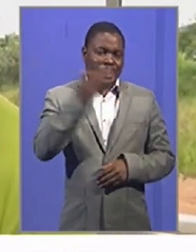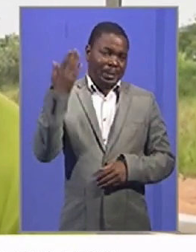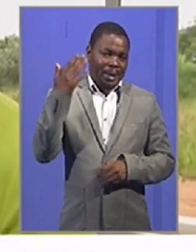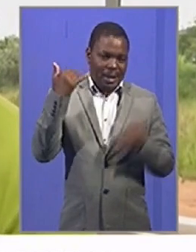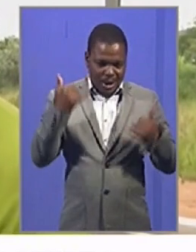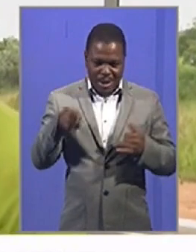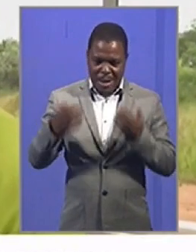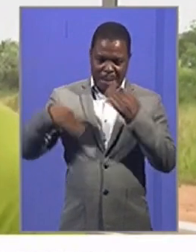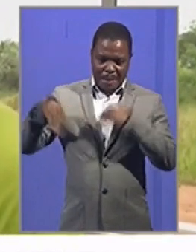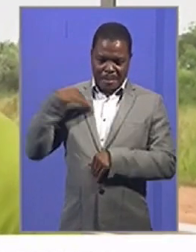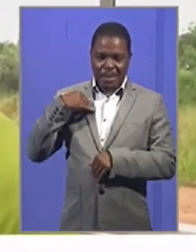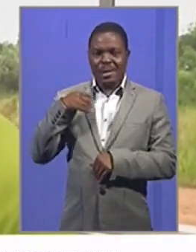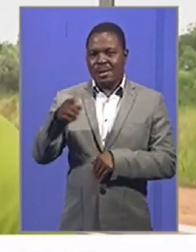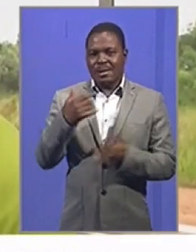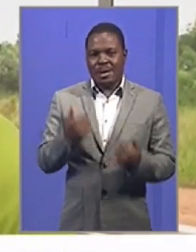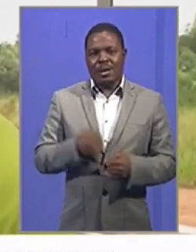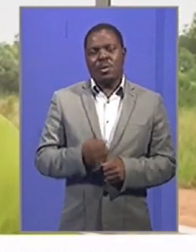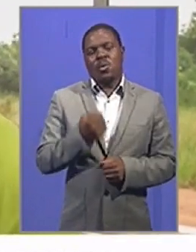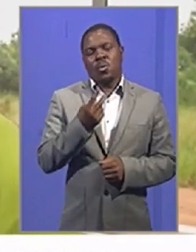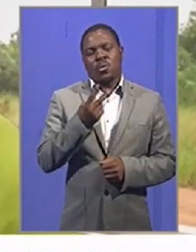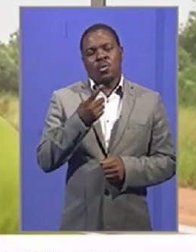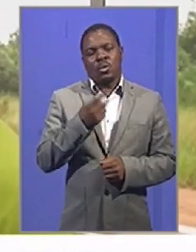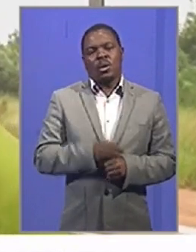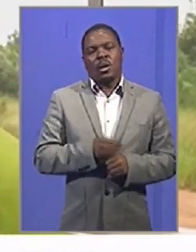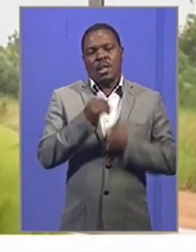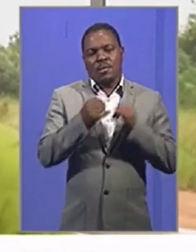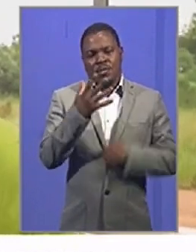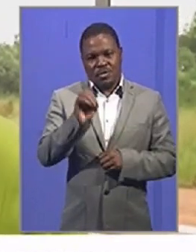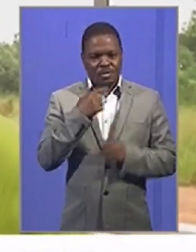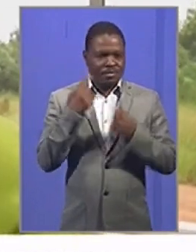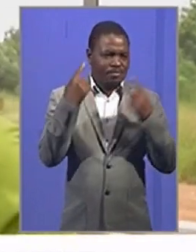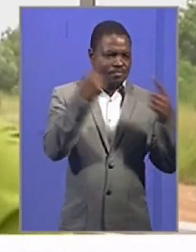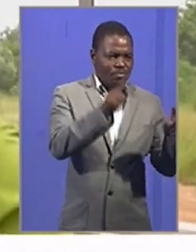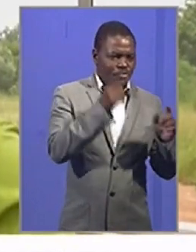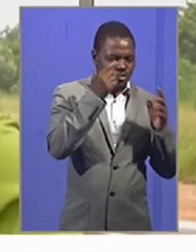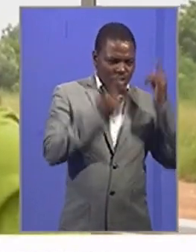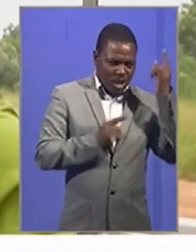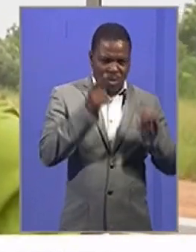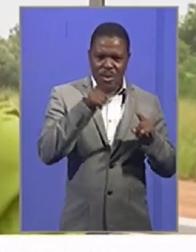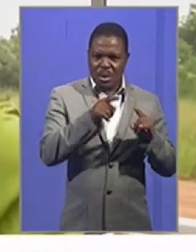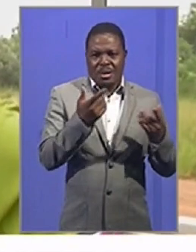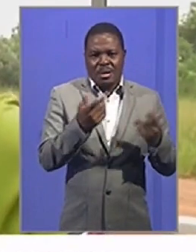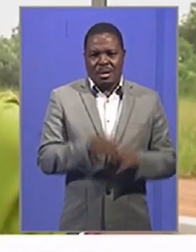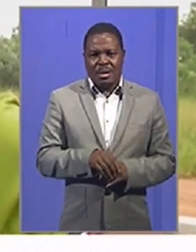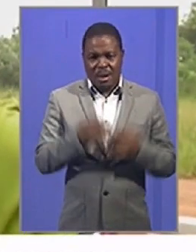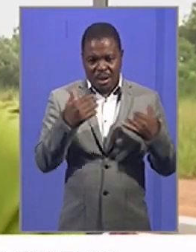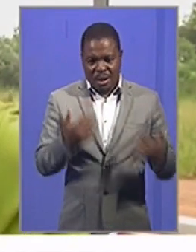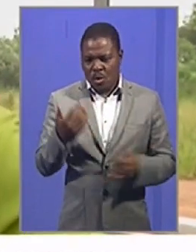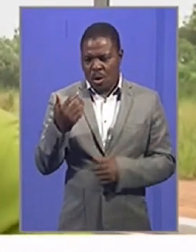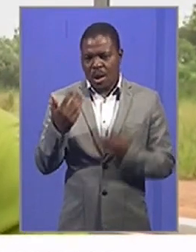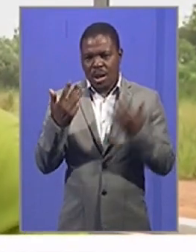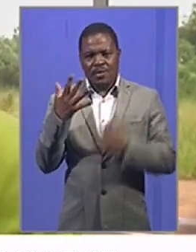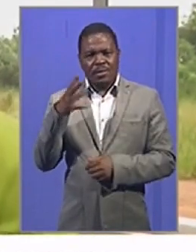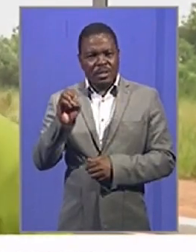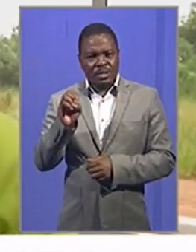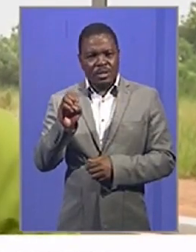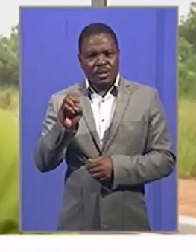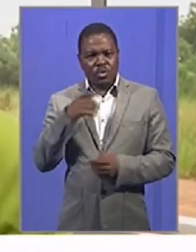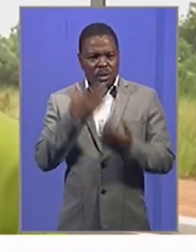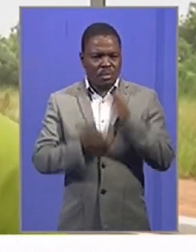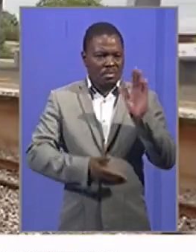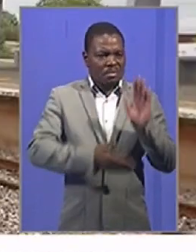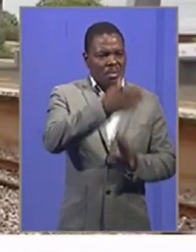trains are back, it's R9.50 to go to town. Just imagine for someone who's staying local, and then so it's going to cost them or her R9.50 to go into town so that they can be